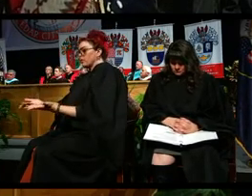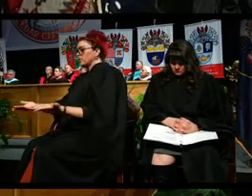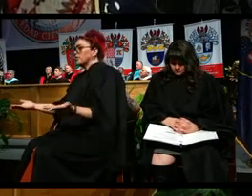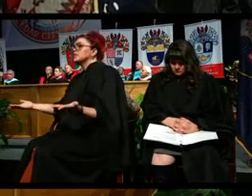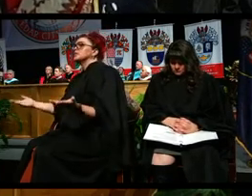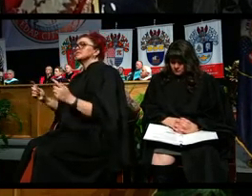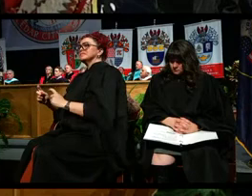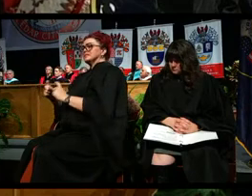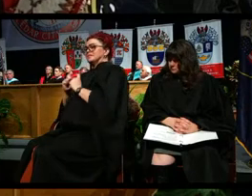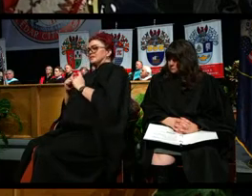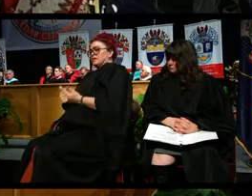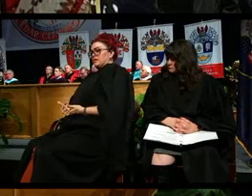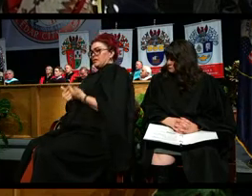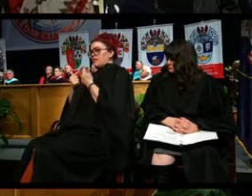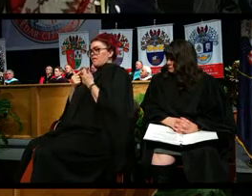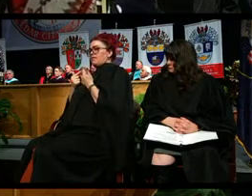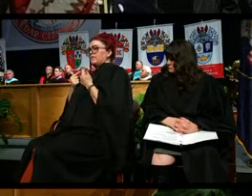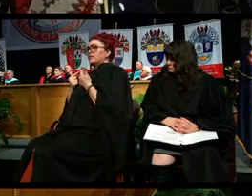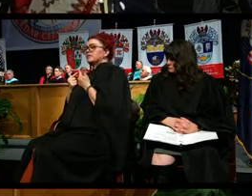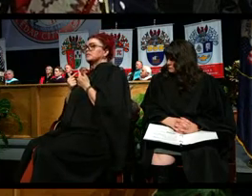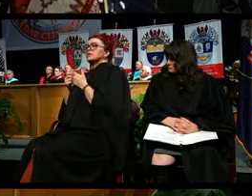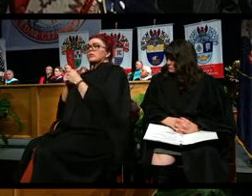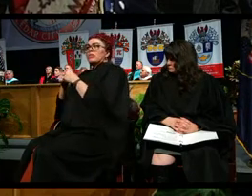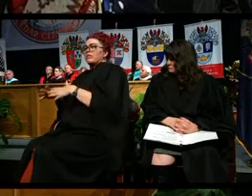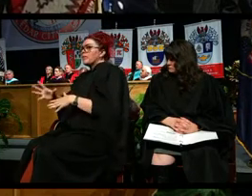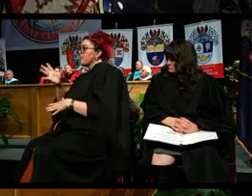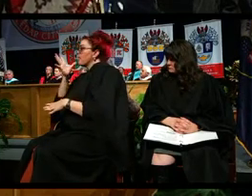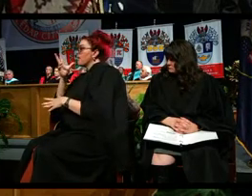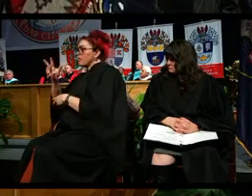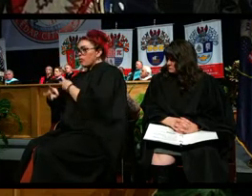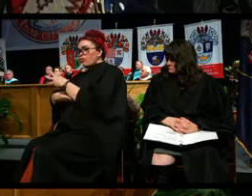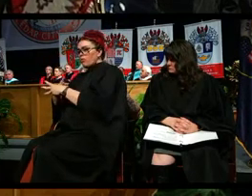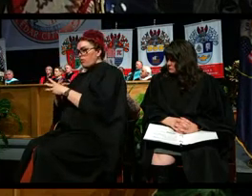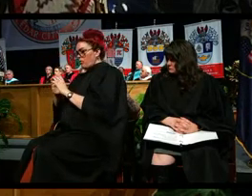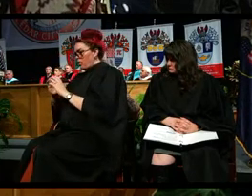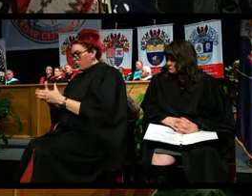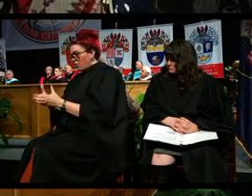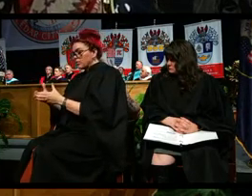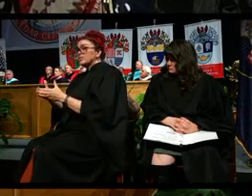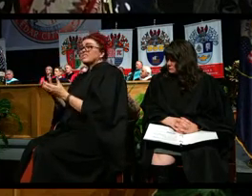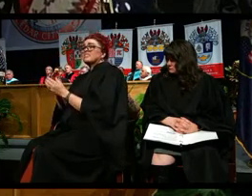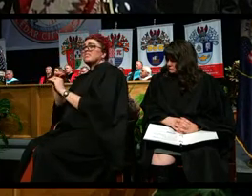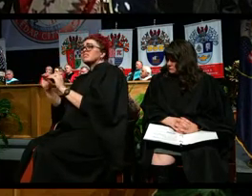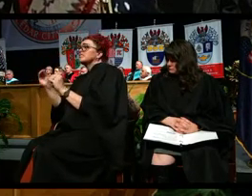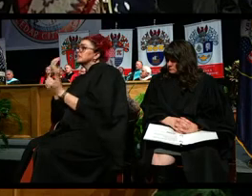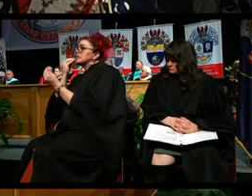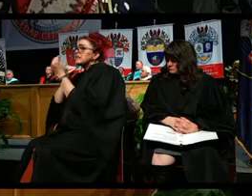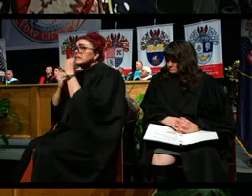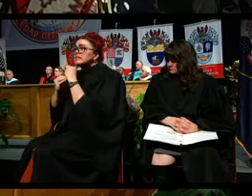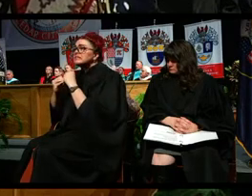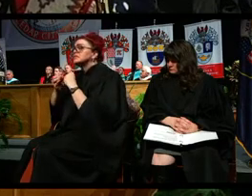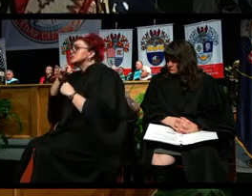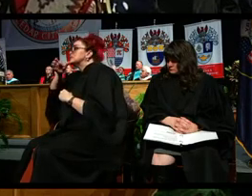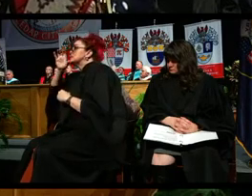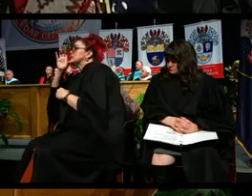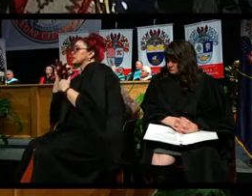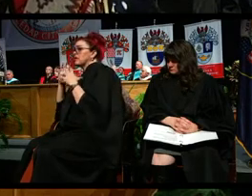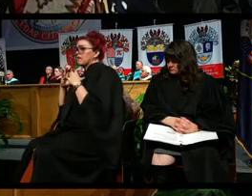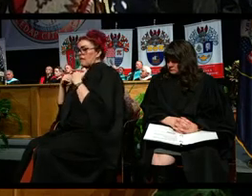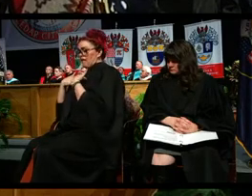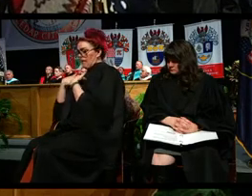gives us life. Without Mother Earth, the things that we eat, things that we drink, the animals that